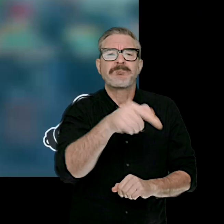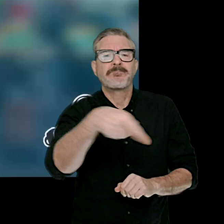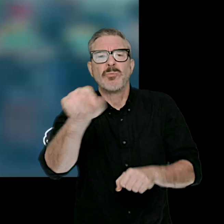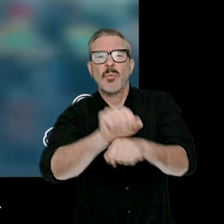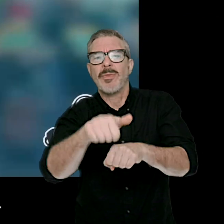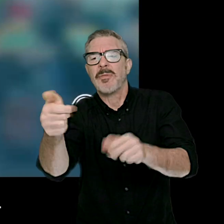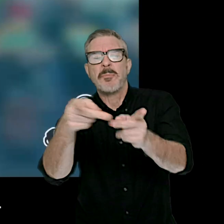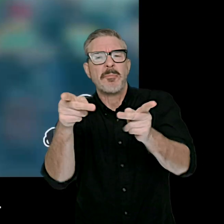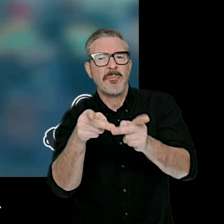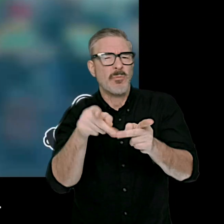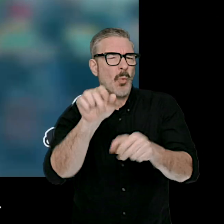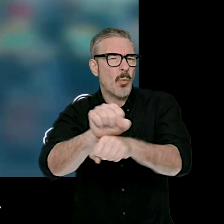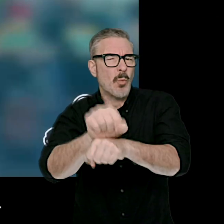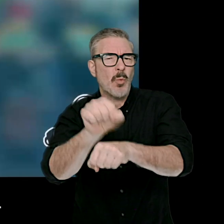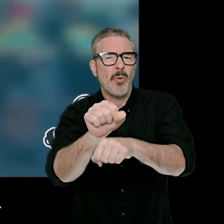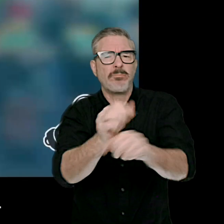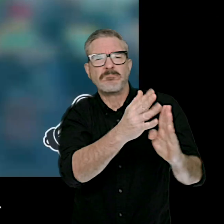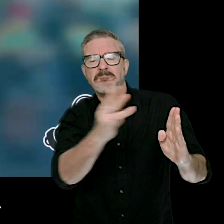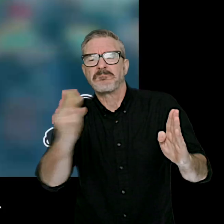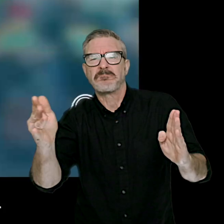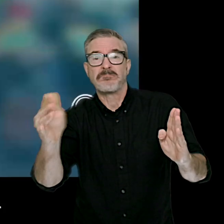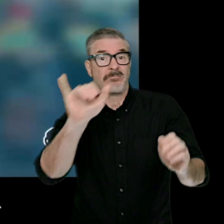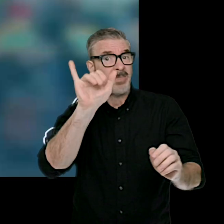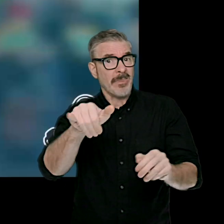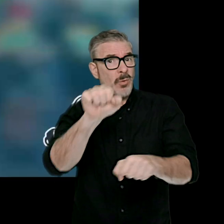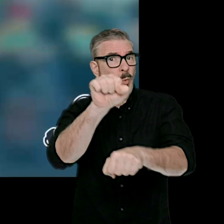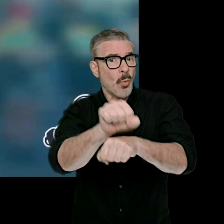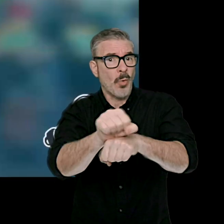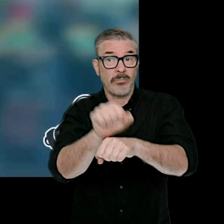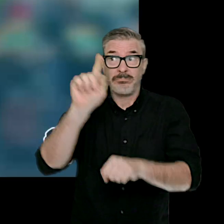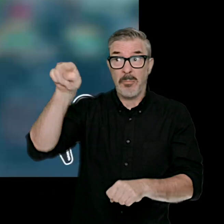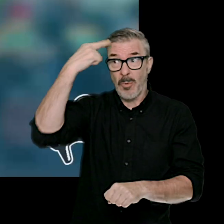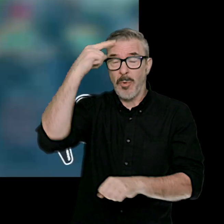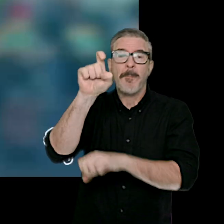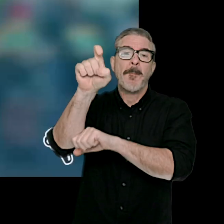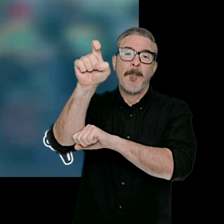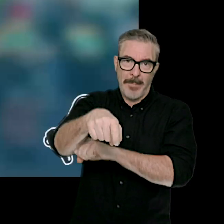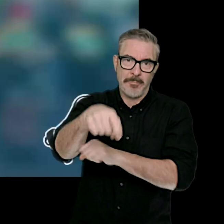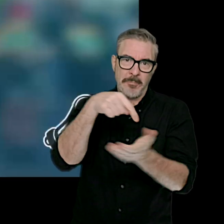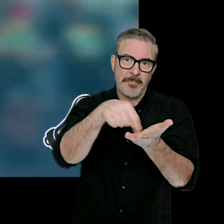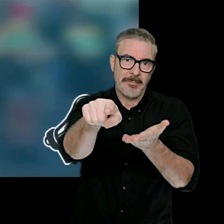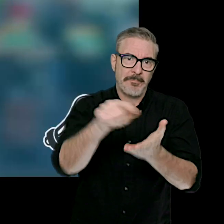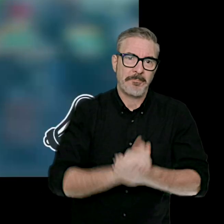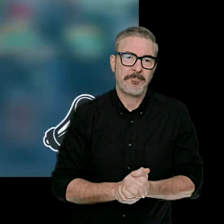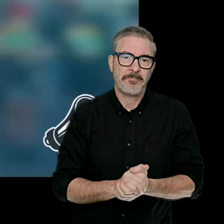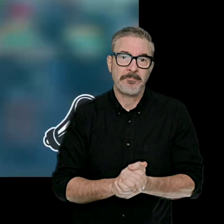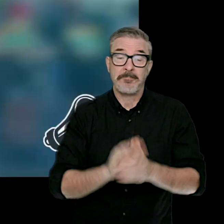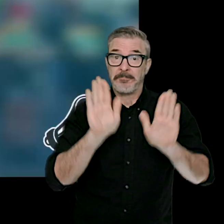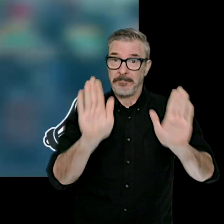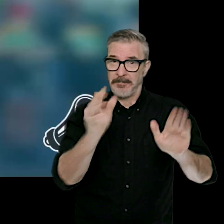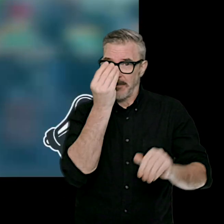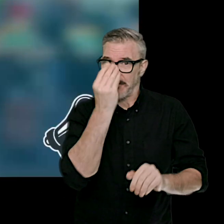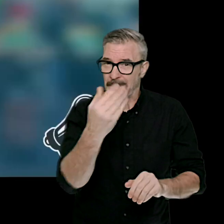work and you must be paid for that time. And it's important to note that certain work, such